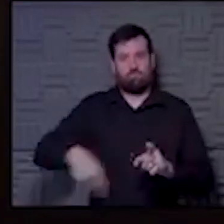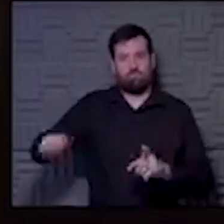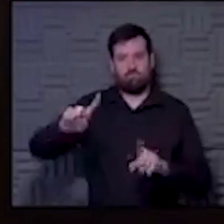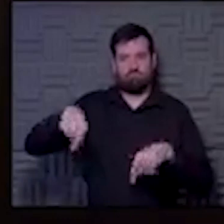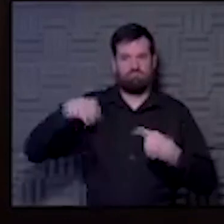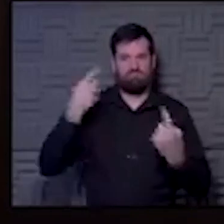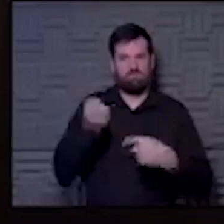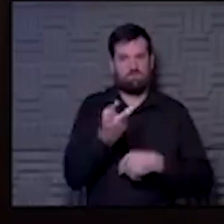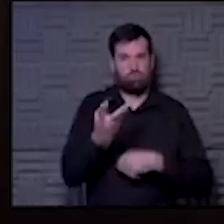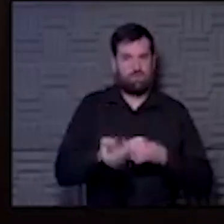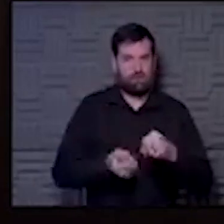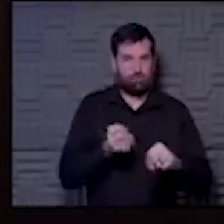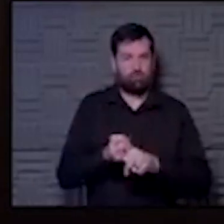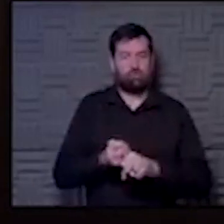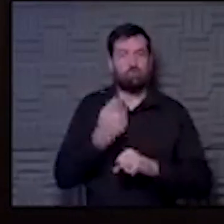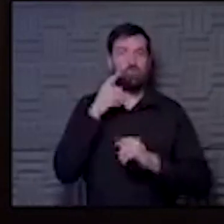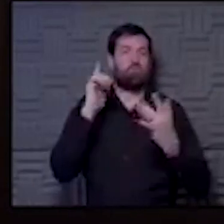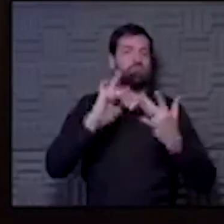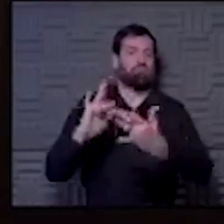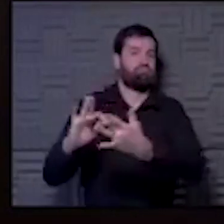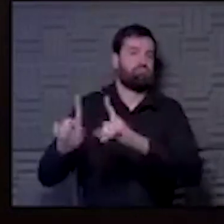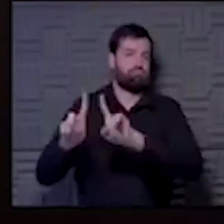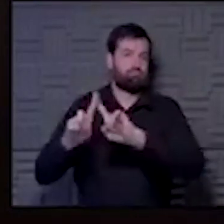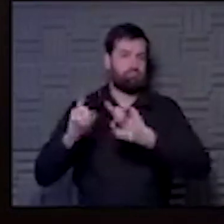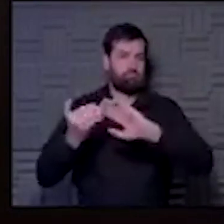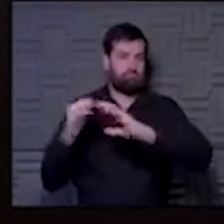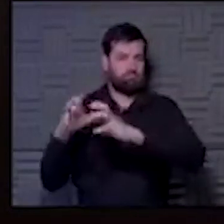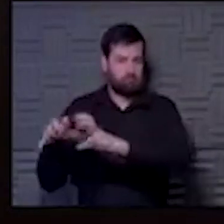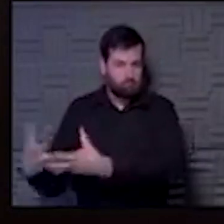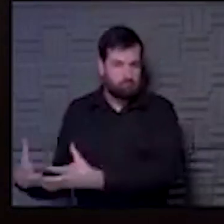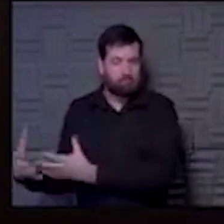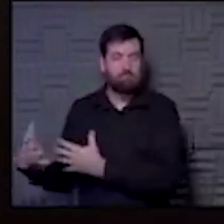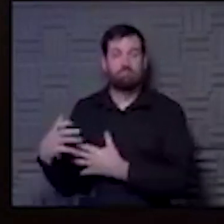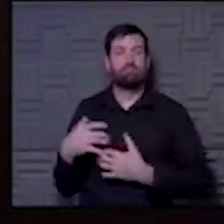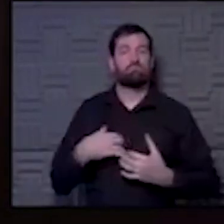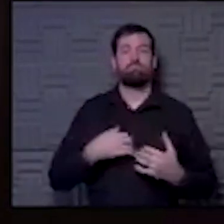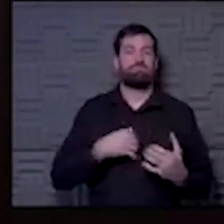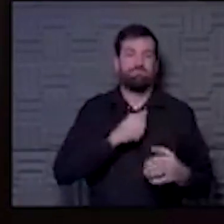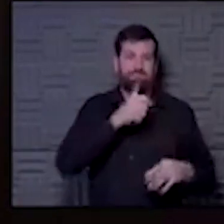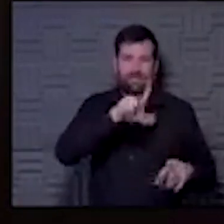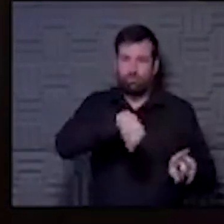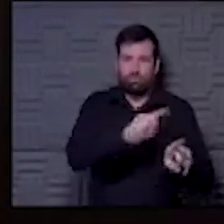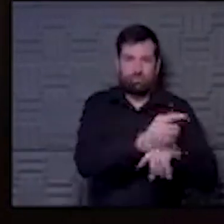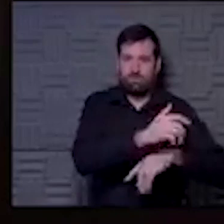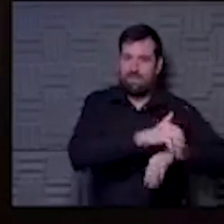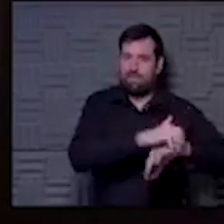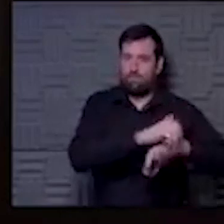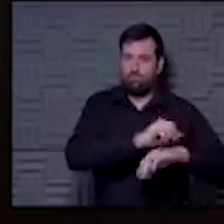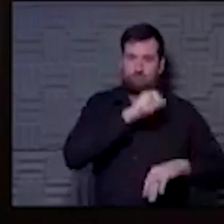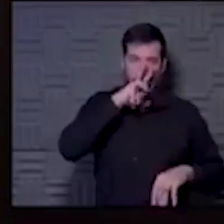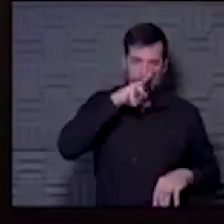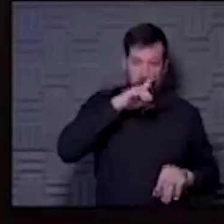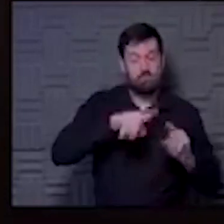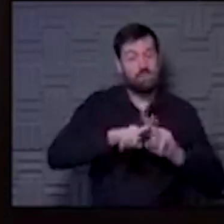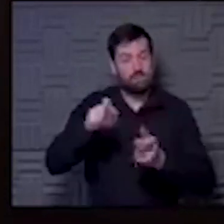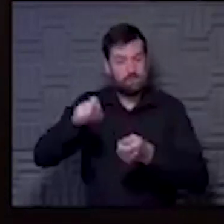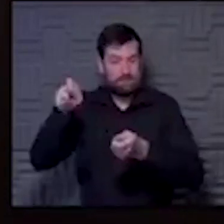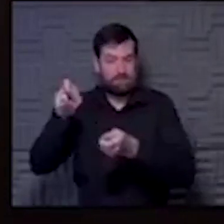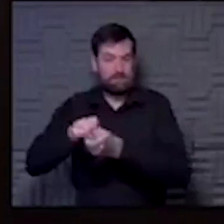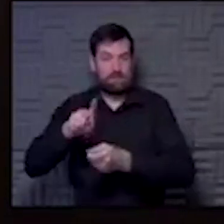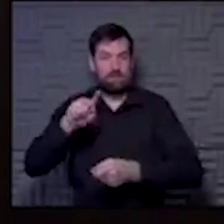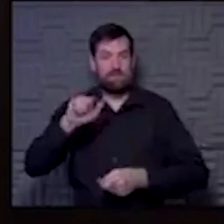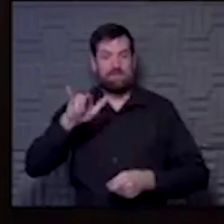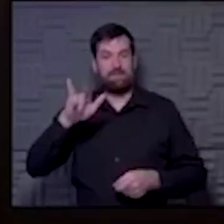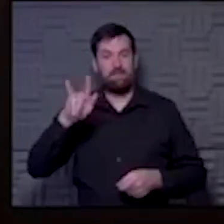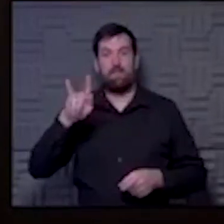few years to reach out to other populations, like others than English-speaking populations, and particularly the Latino community,